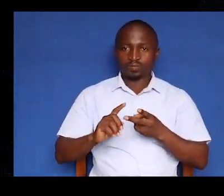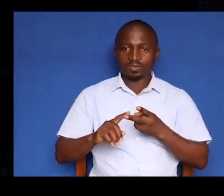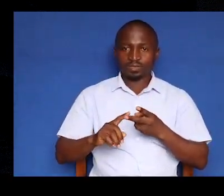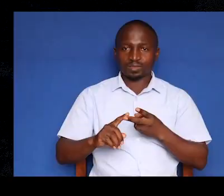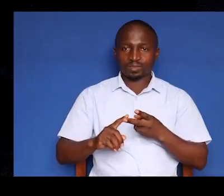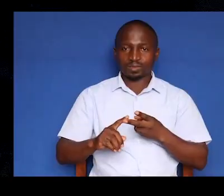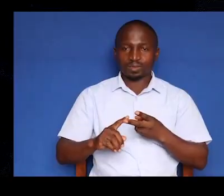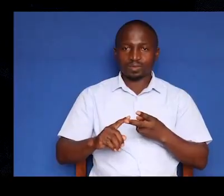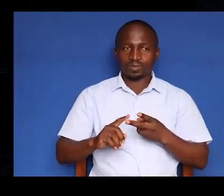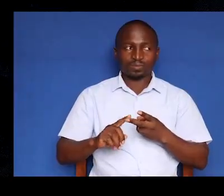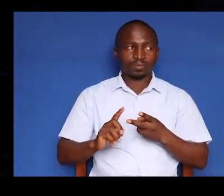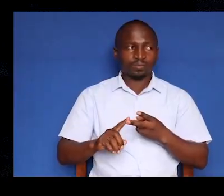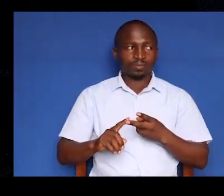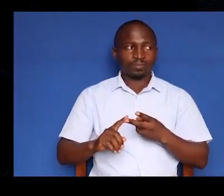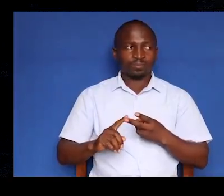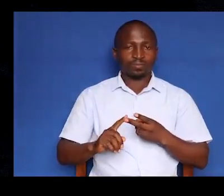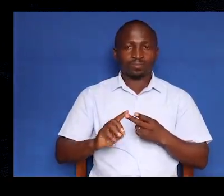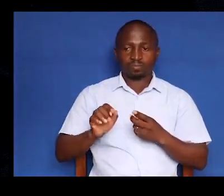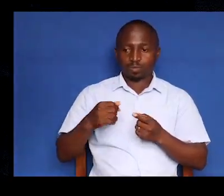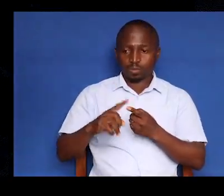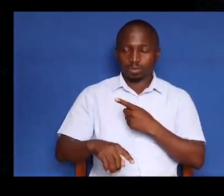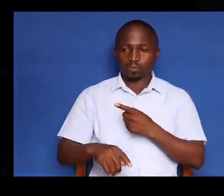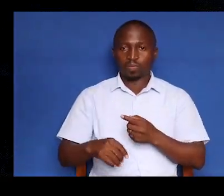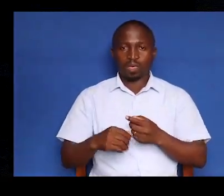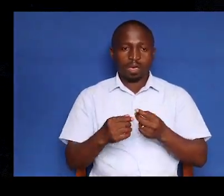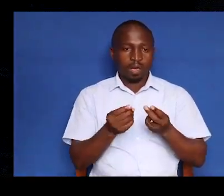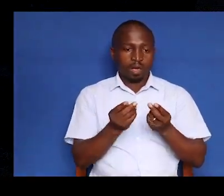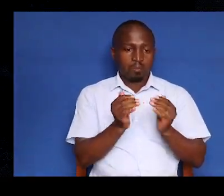The first is proportional